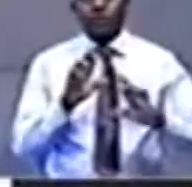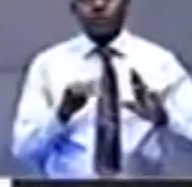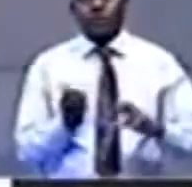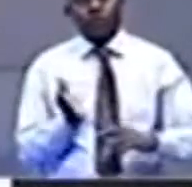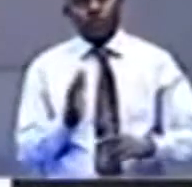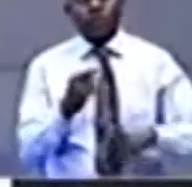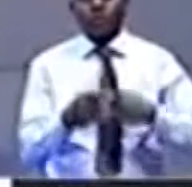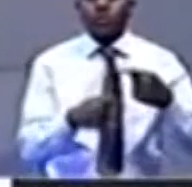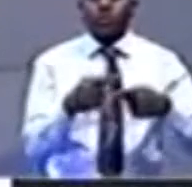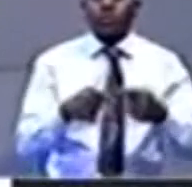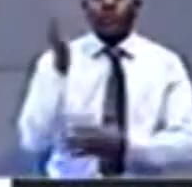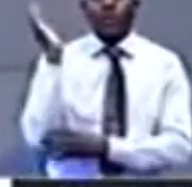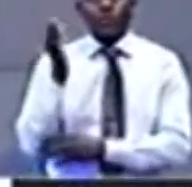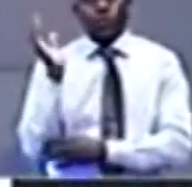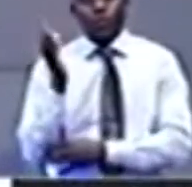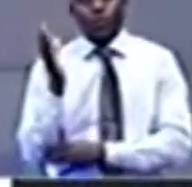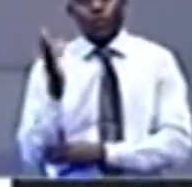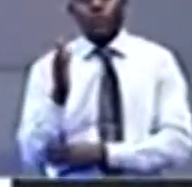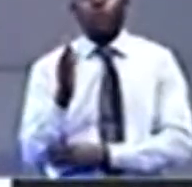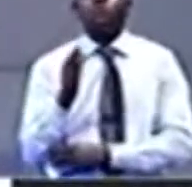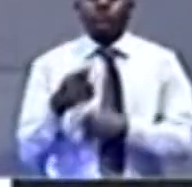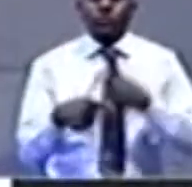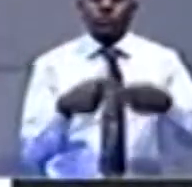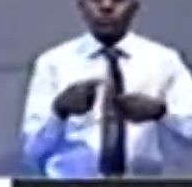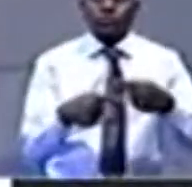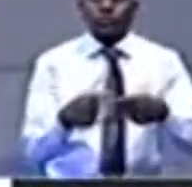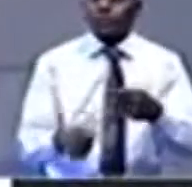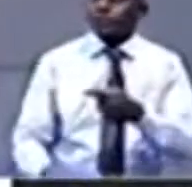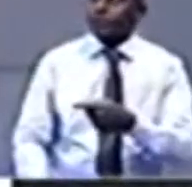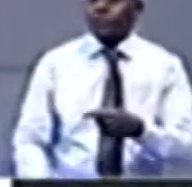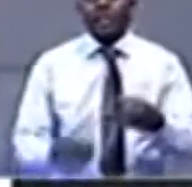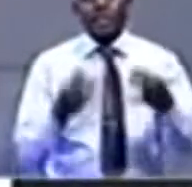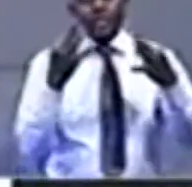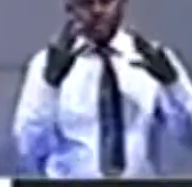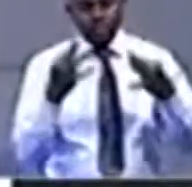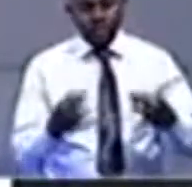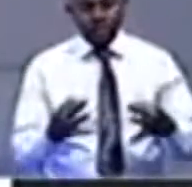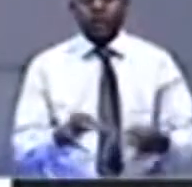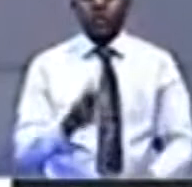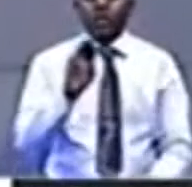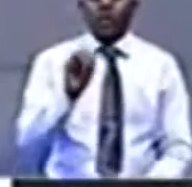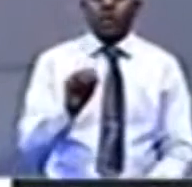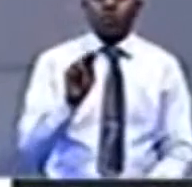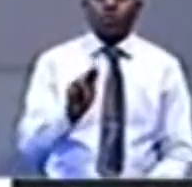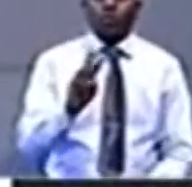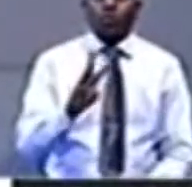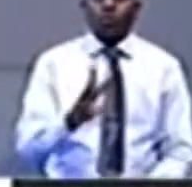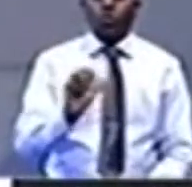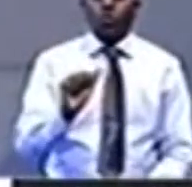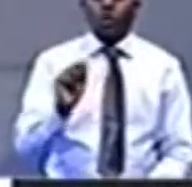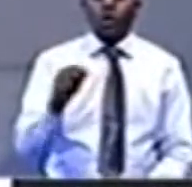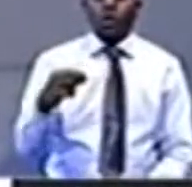to continue with his preaching and gospel career. The things that Mwanguzi, the new one, is going to